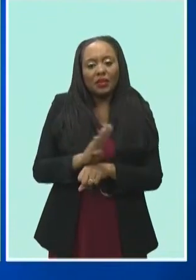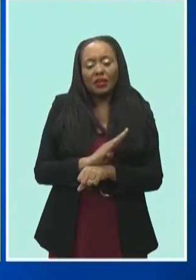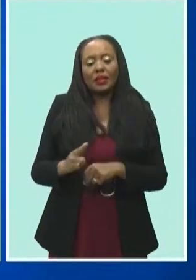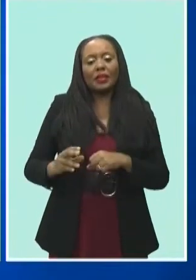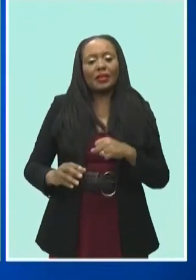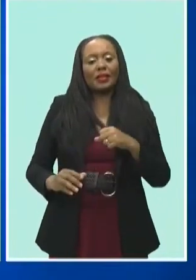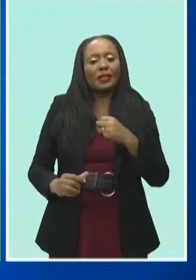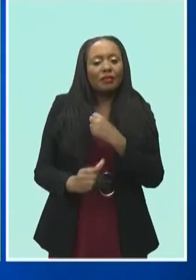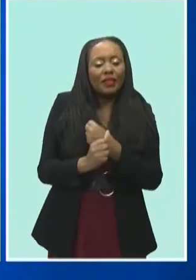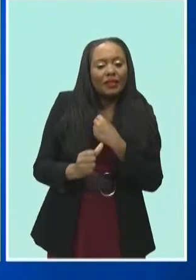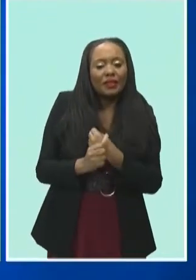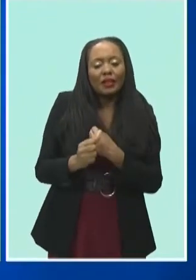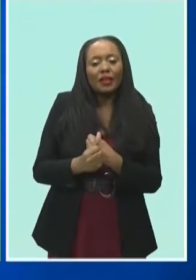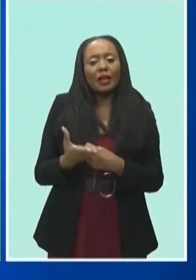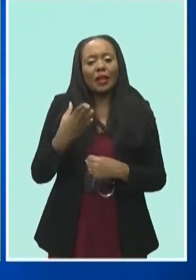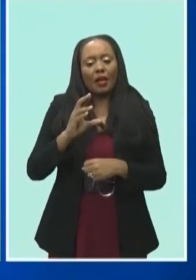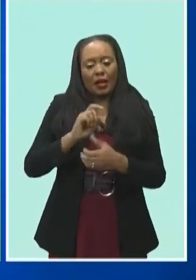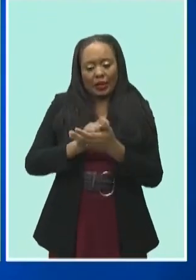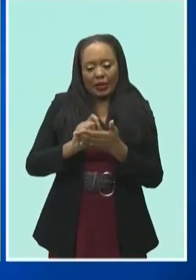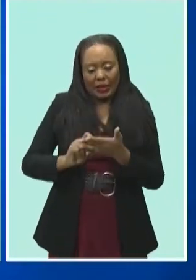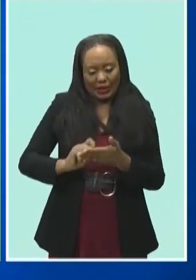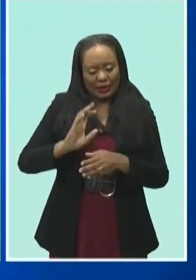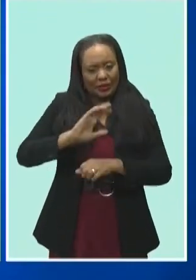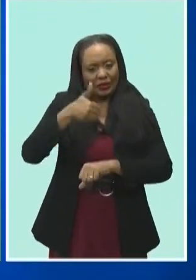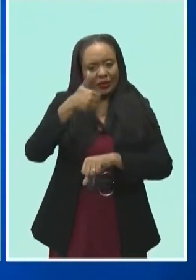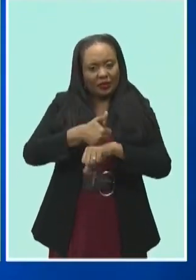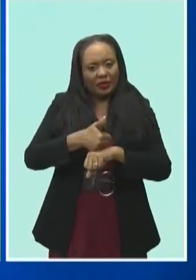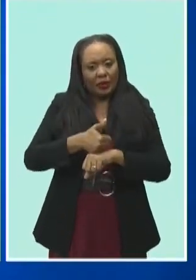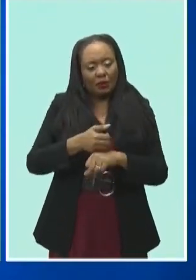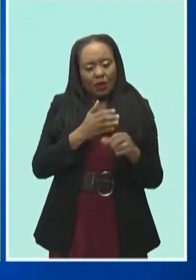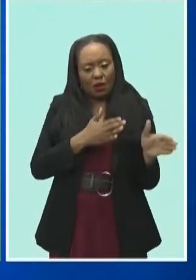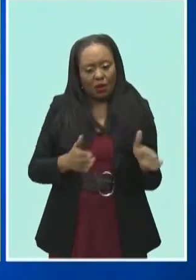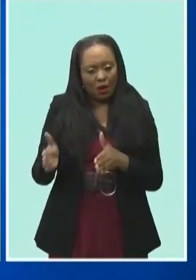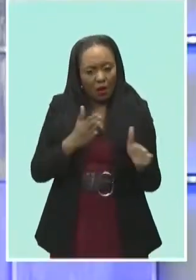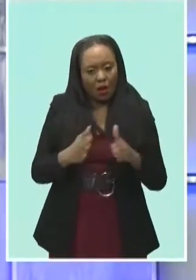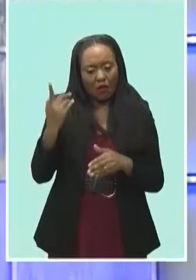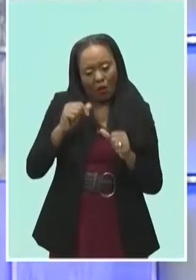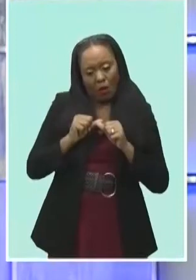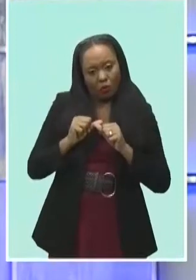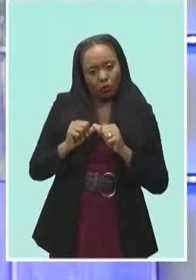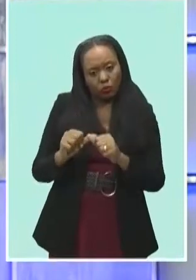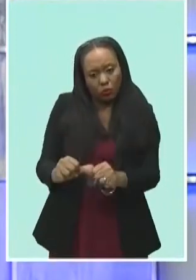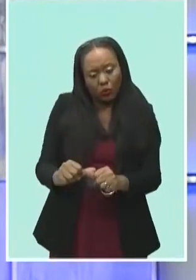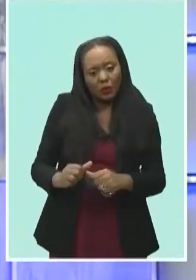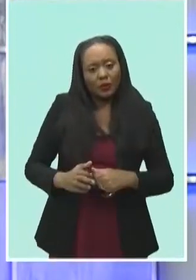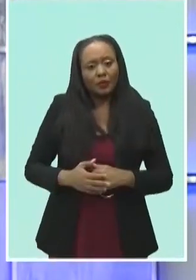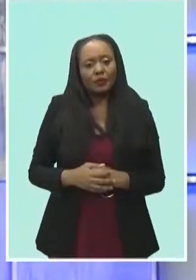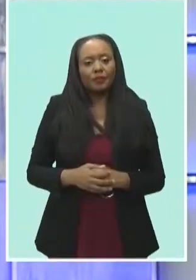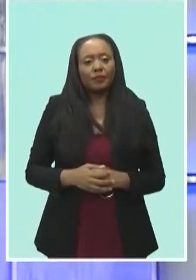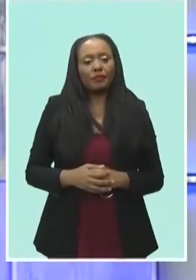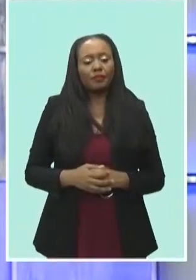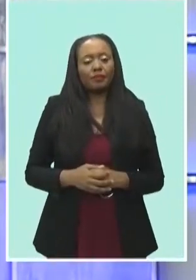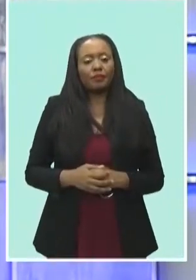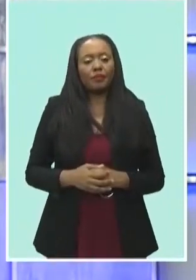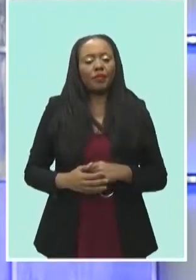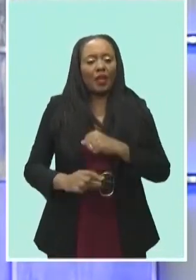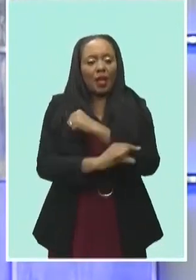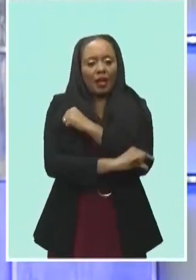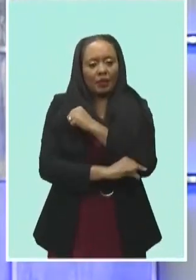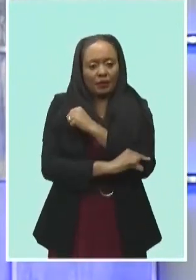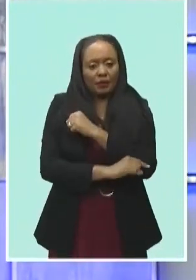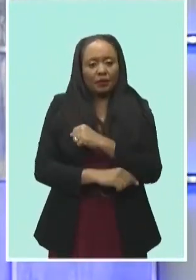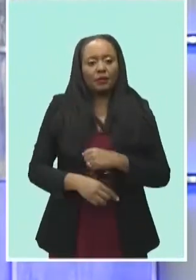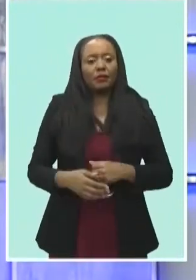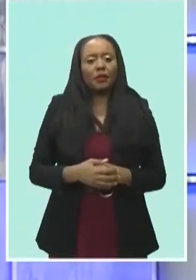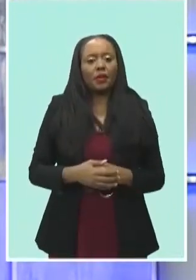risk and developing a risk reduction strategy and continuity plan. Over in Guyana now, the mother of a prisoner who